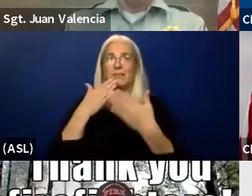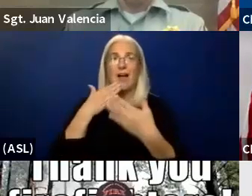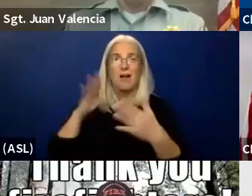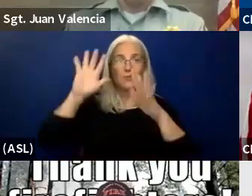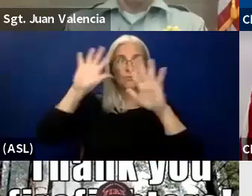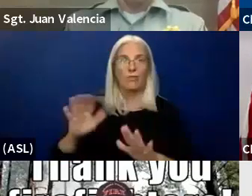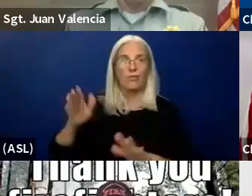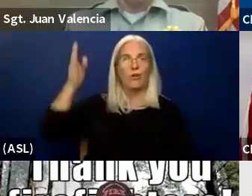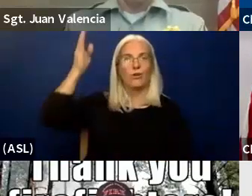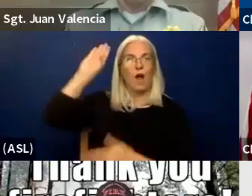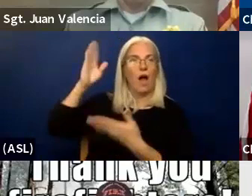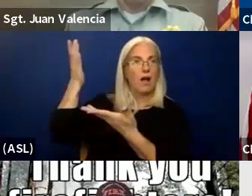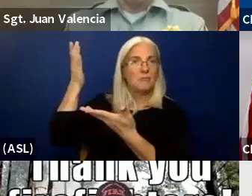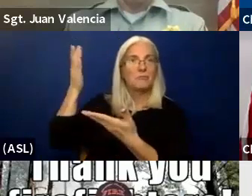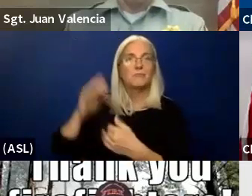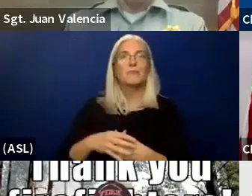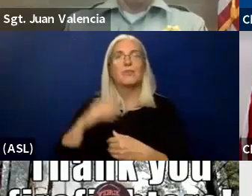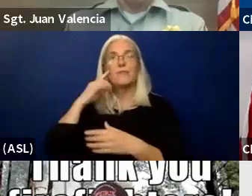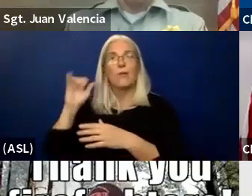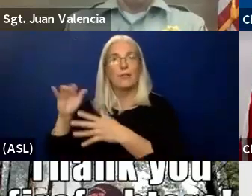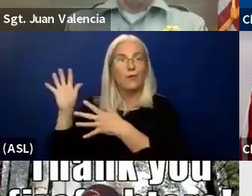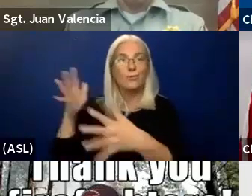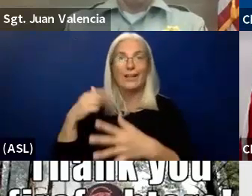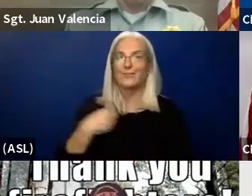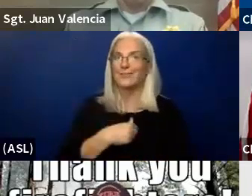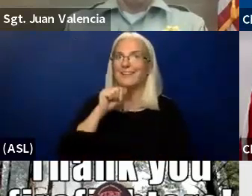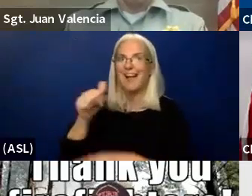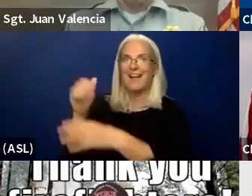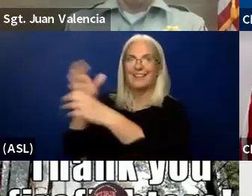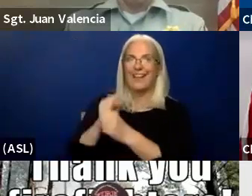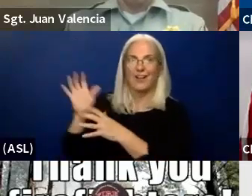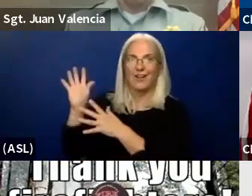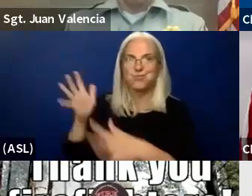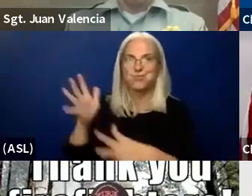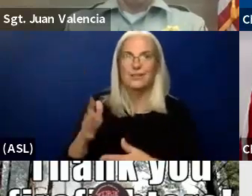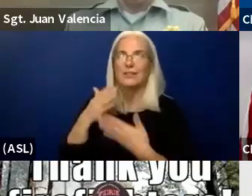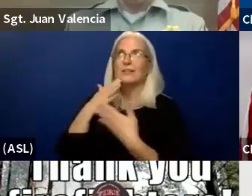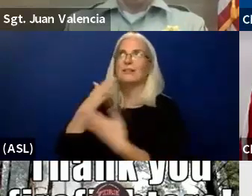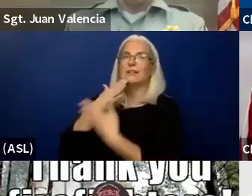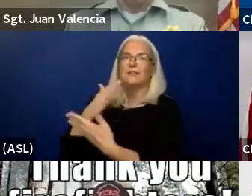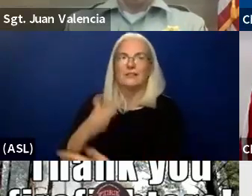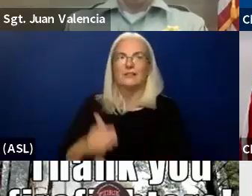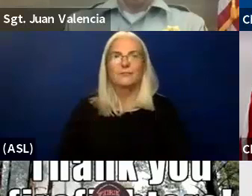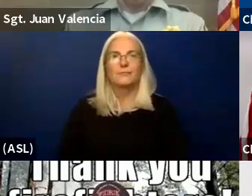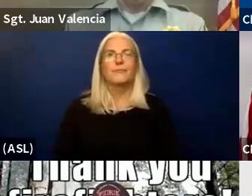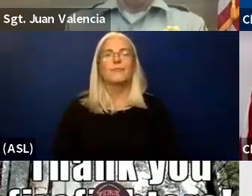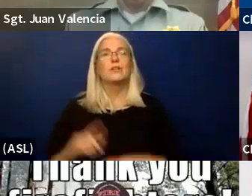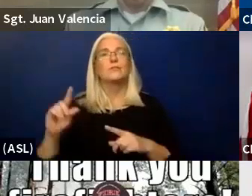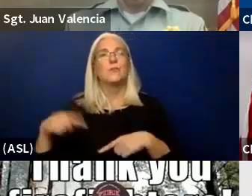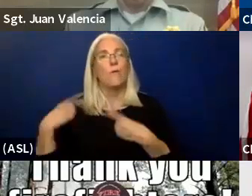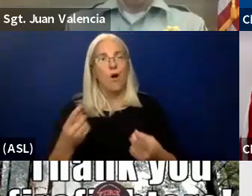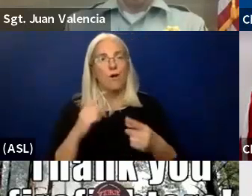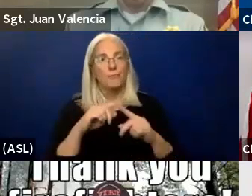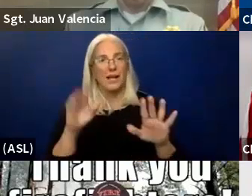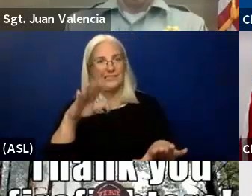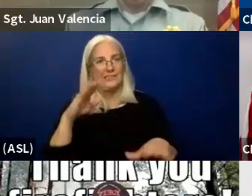not materialize today. I'm not sure whether they will tonight. We're hoping not. And we